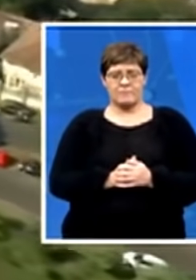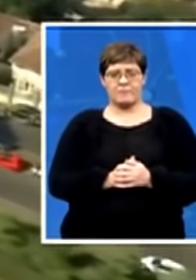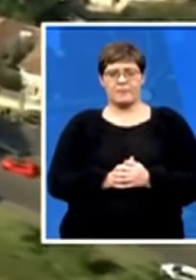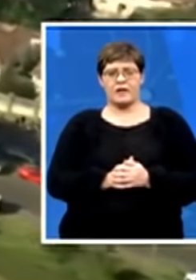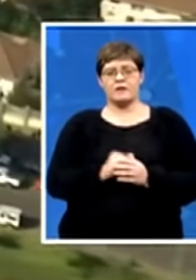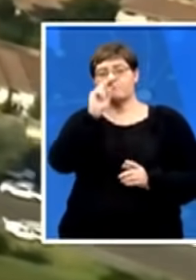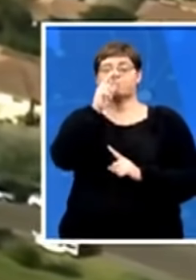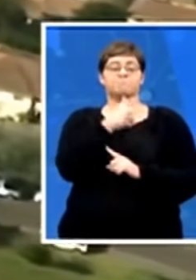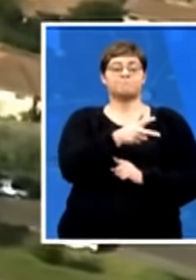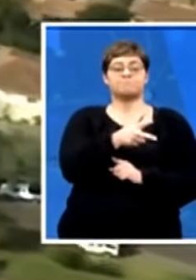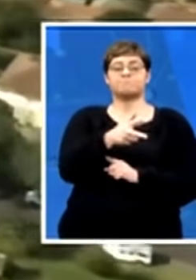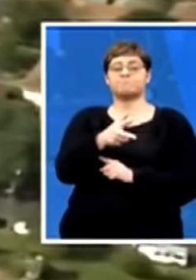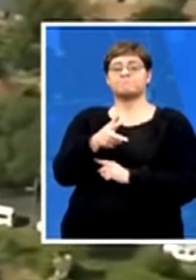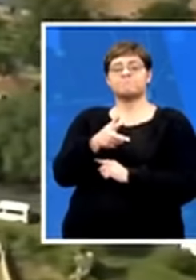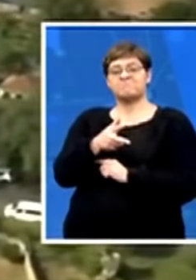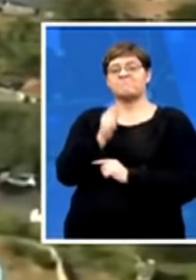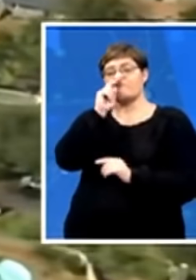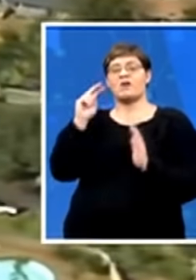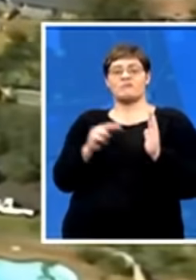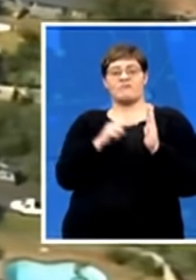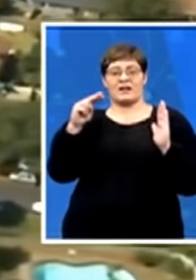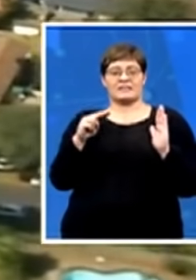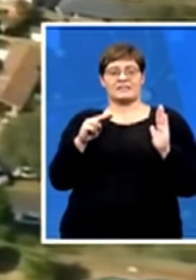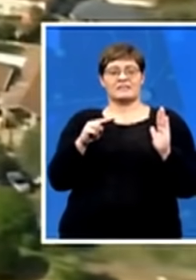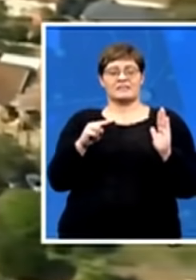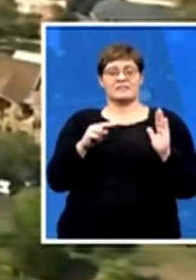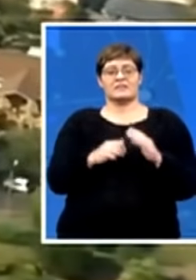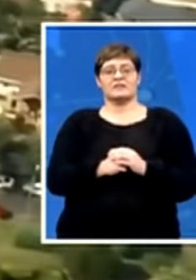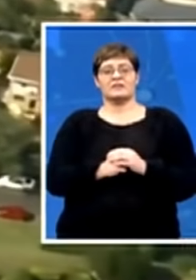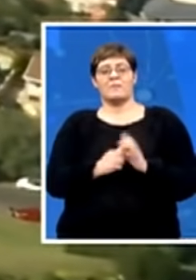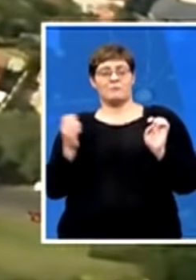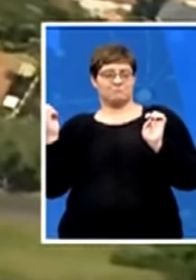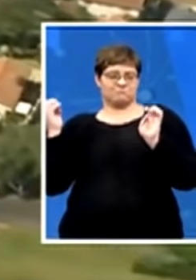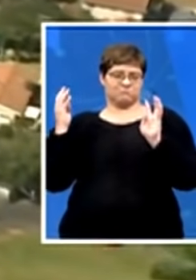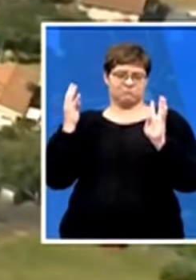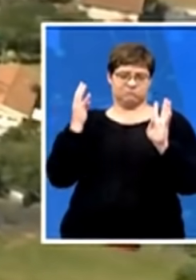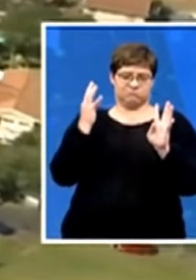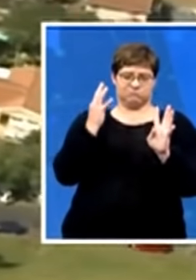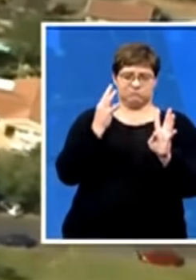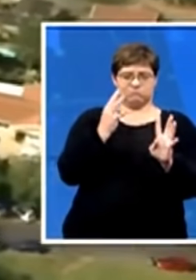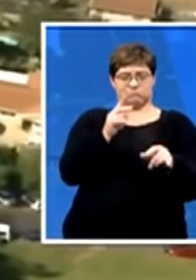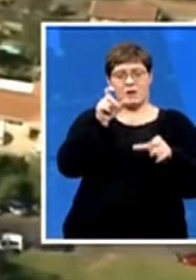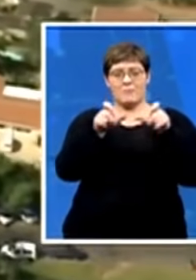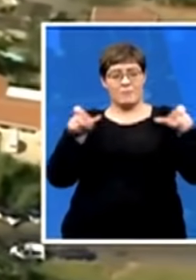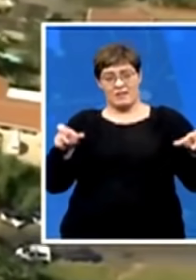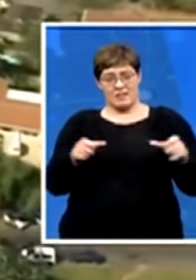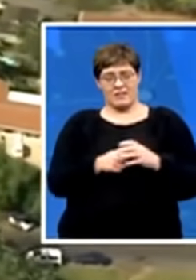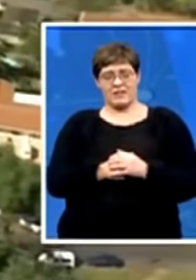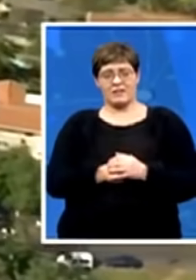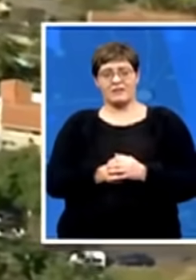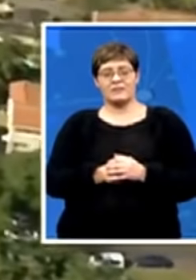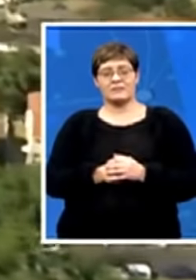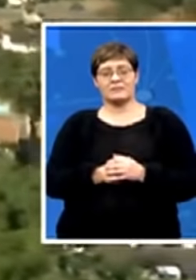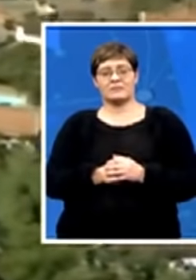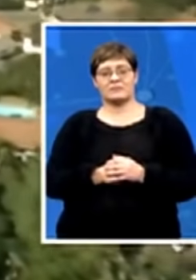reflection of people coming out in their numbers, a far cry from the last time that we were in the air when the roads were